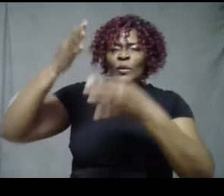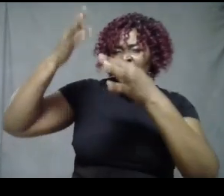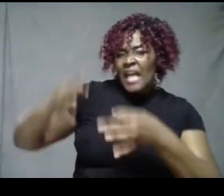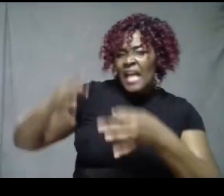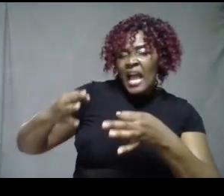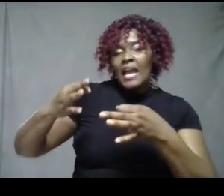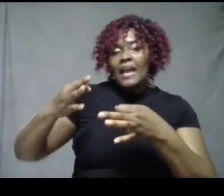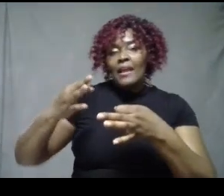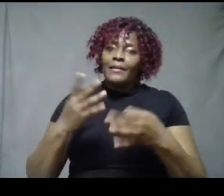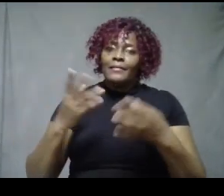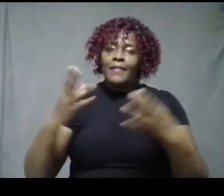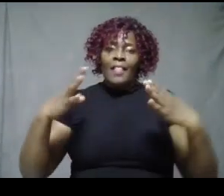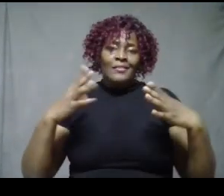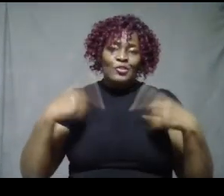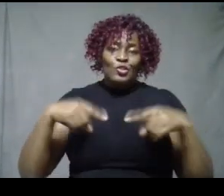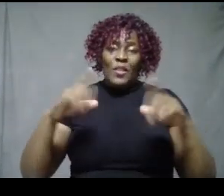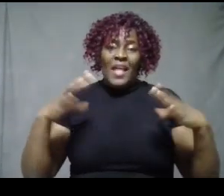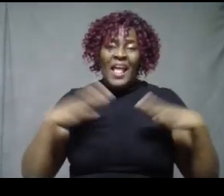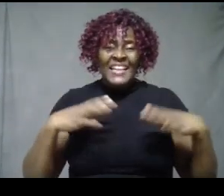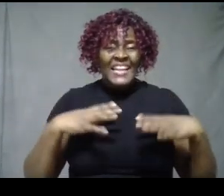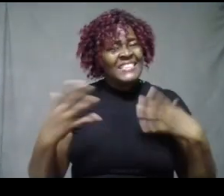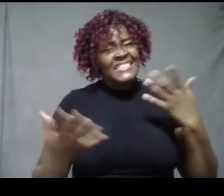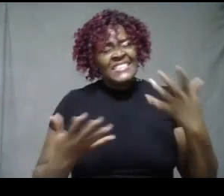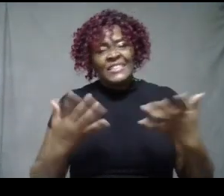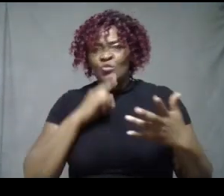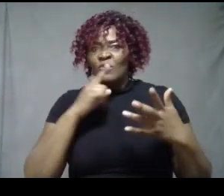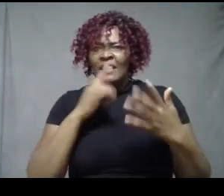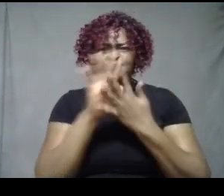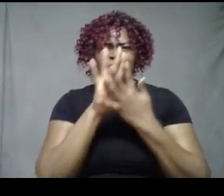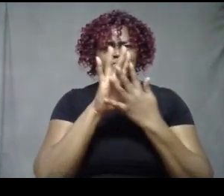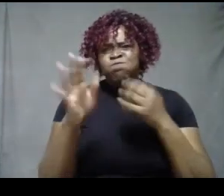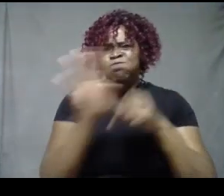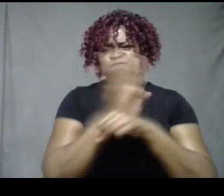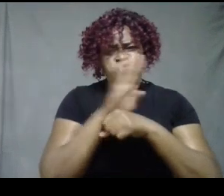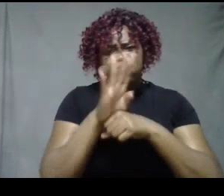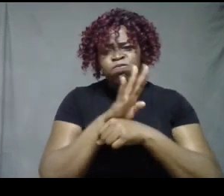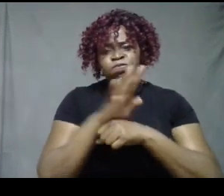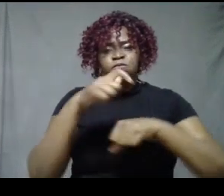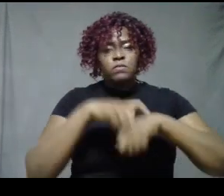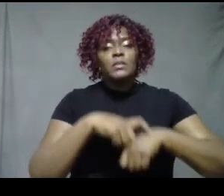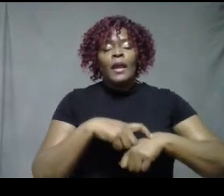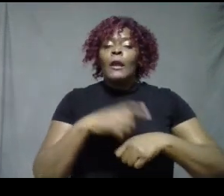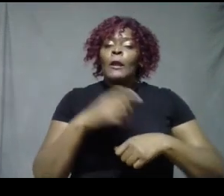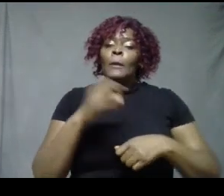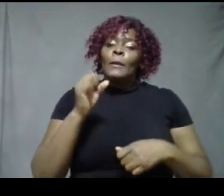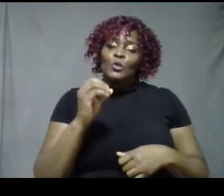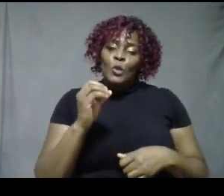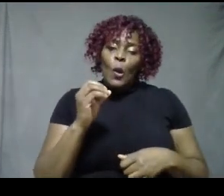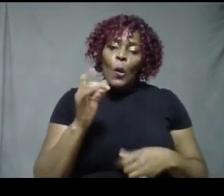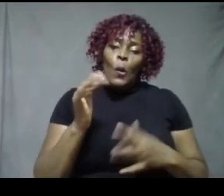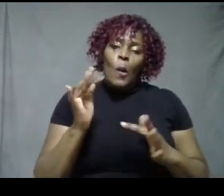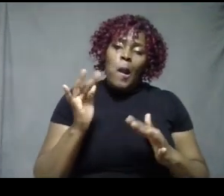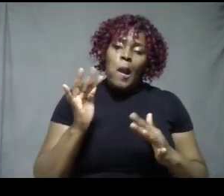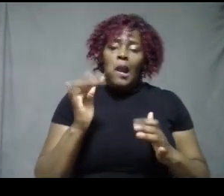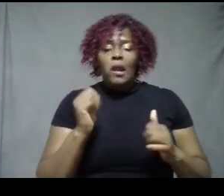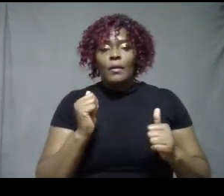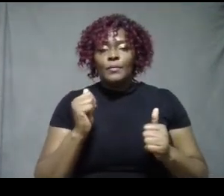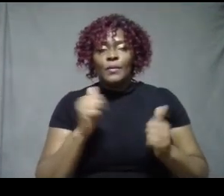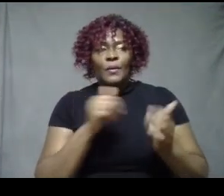it really was a cramped timeline for us. And so we were sending stuff to